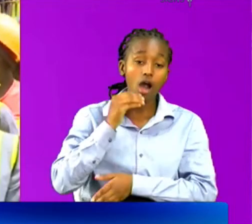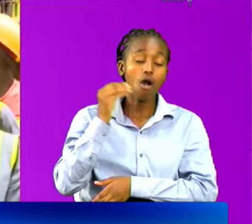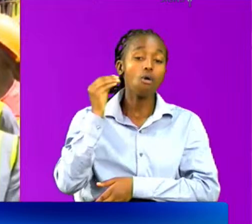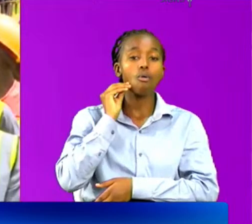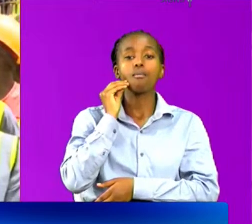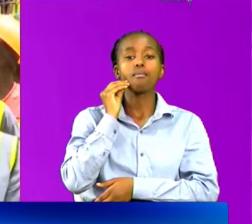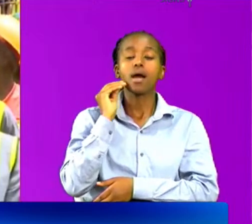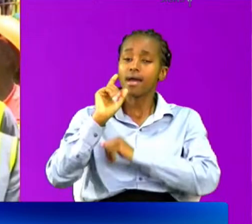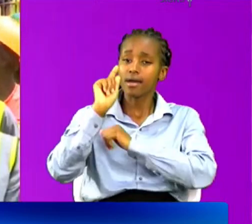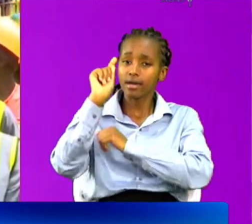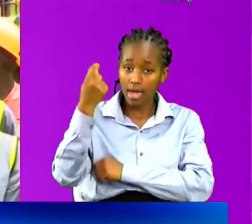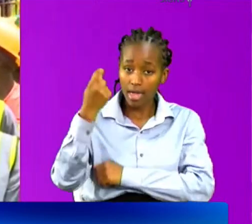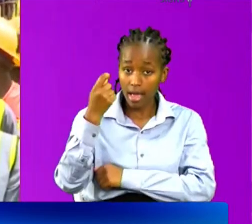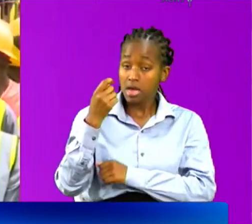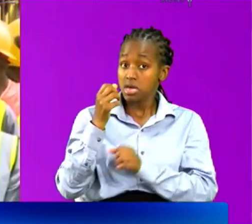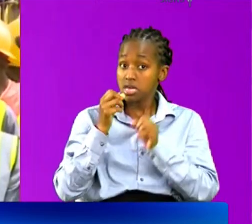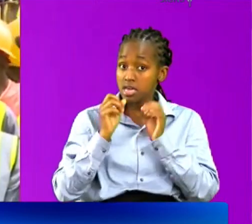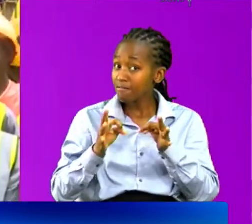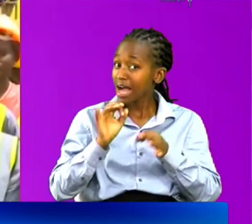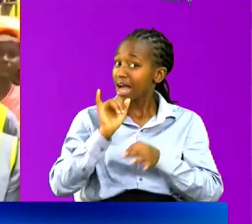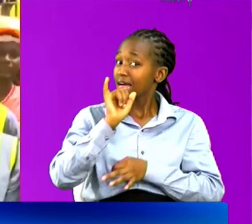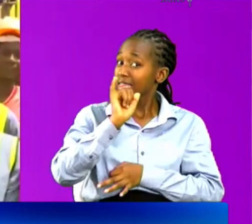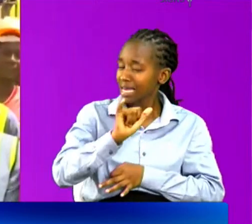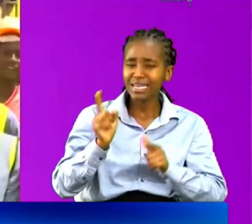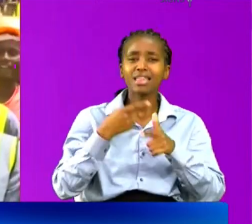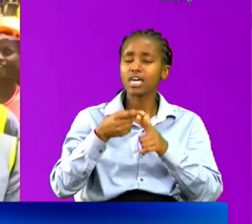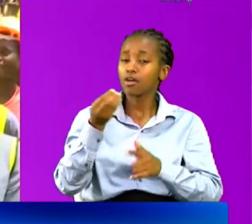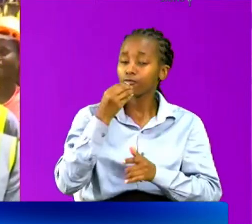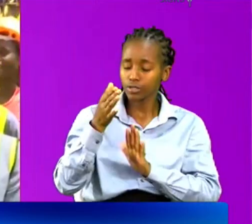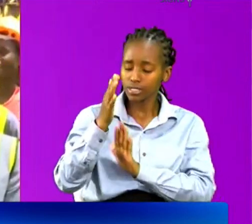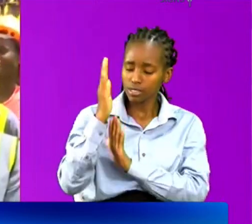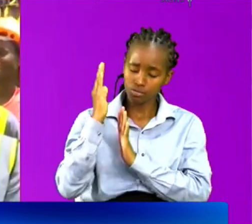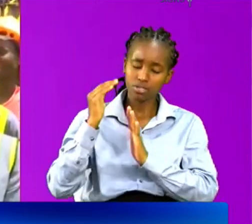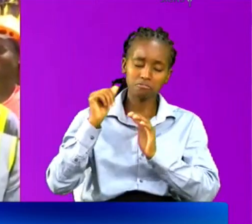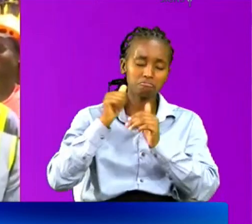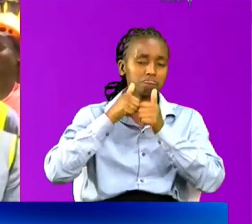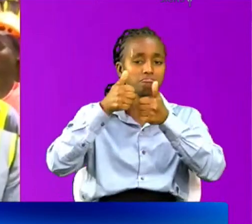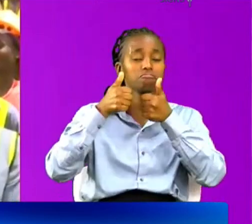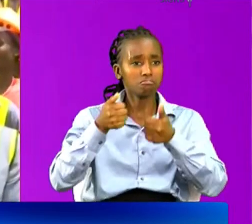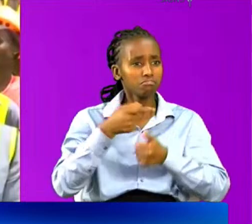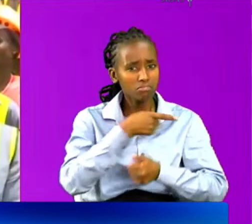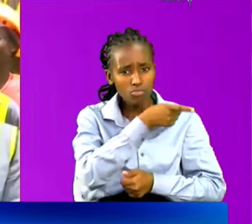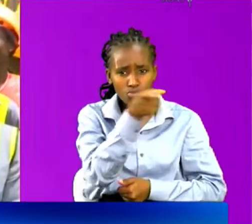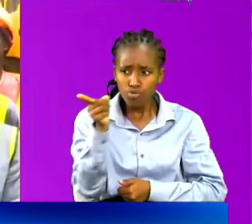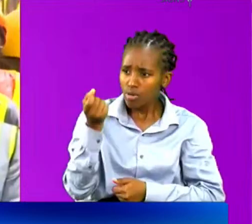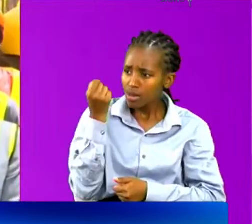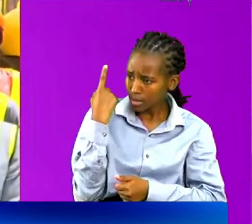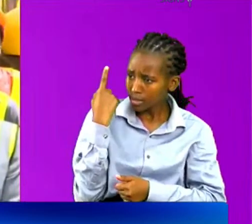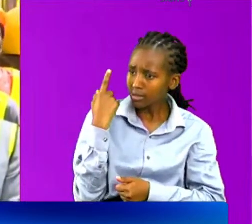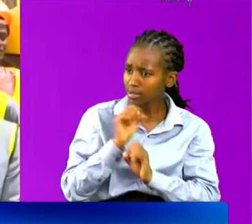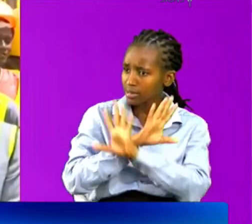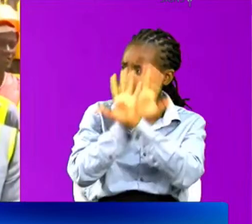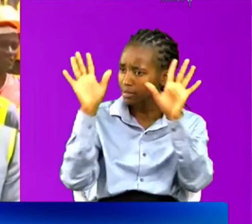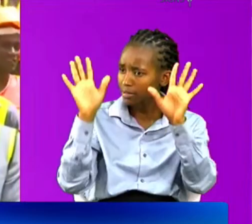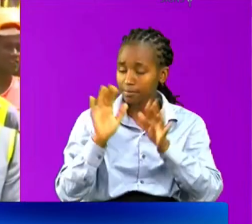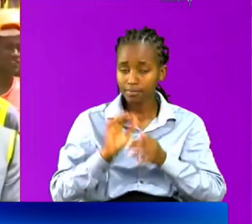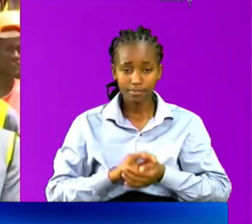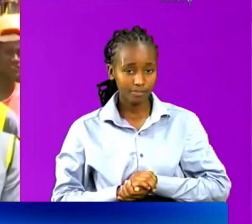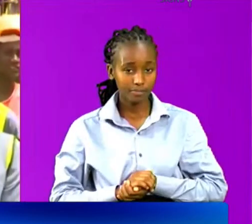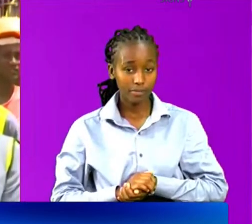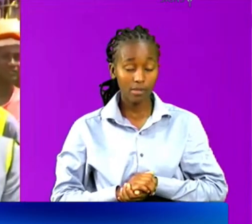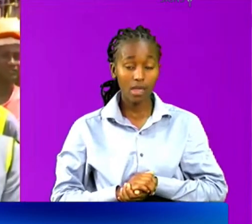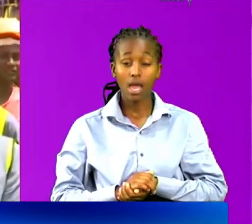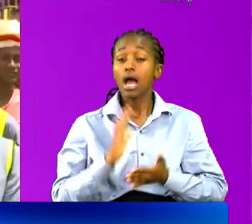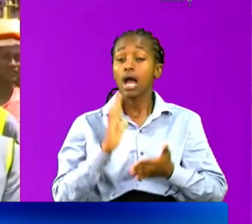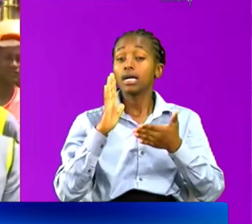is how we are going to manage our food security. Nini mnanielewa jameni? Jambo la tatu tulisema